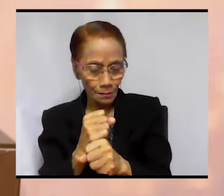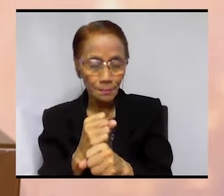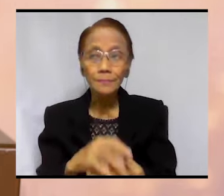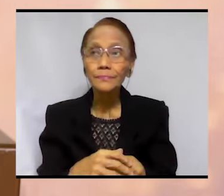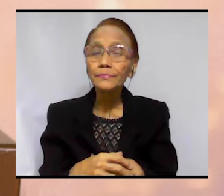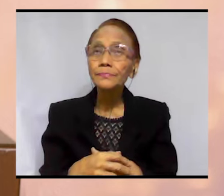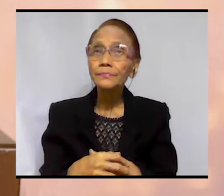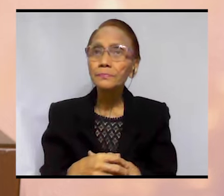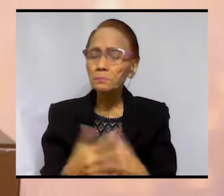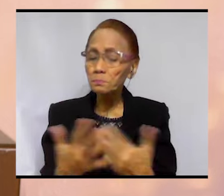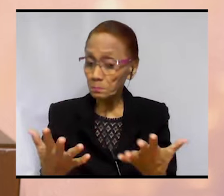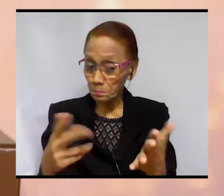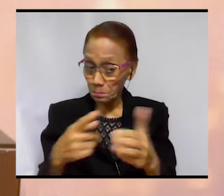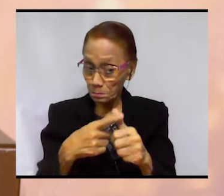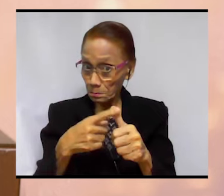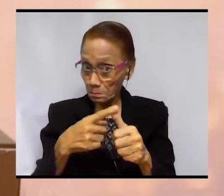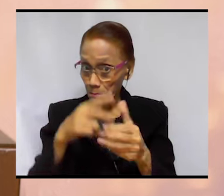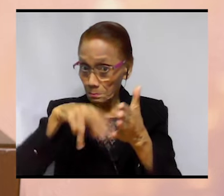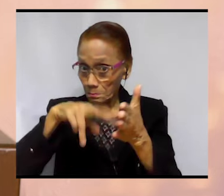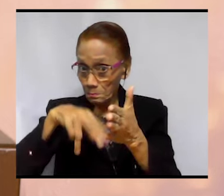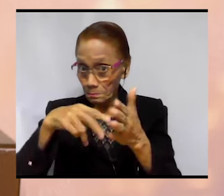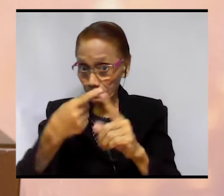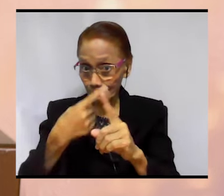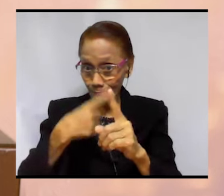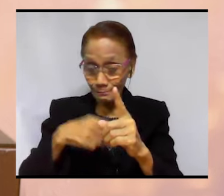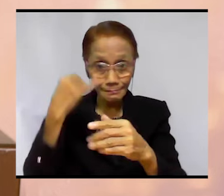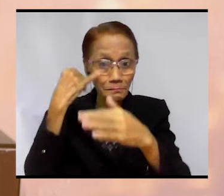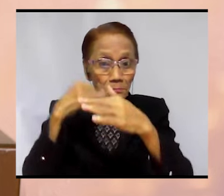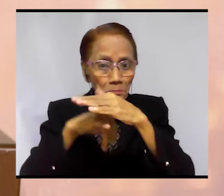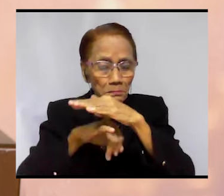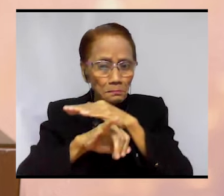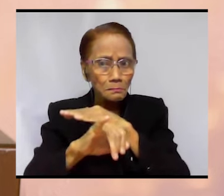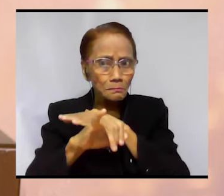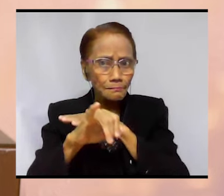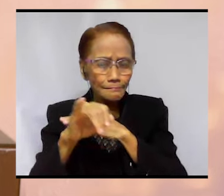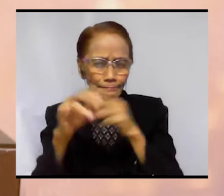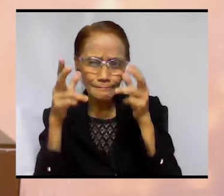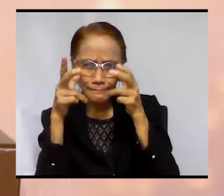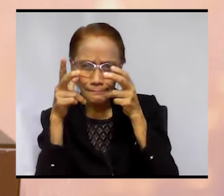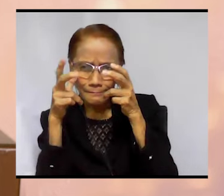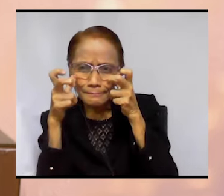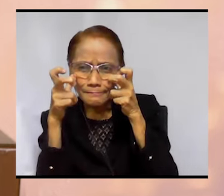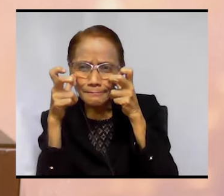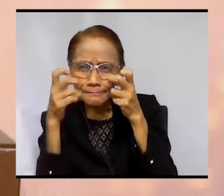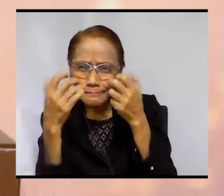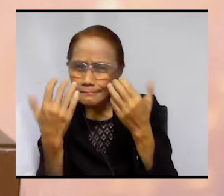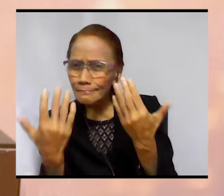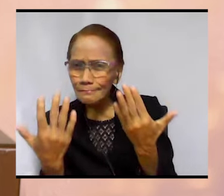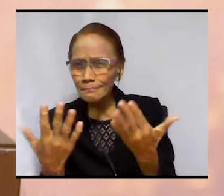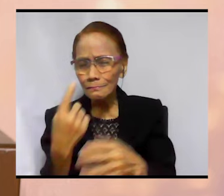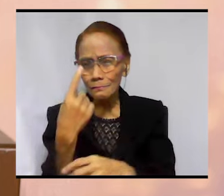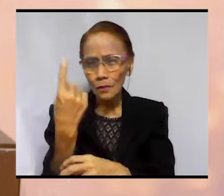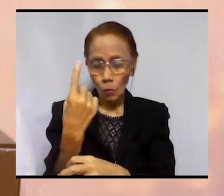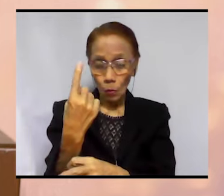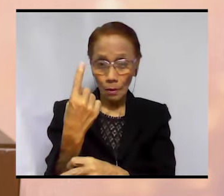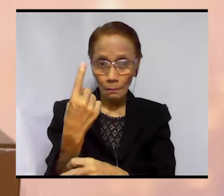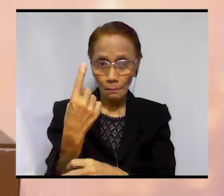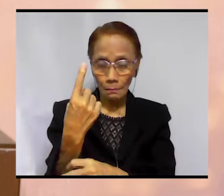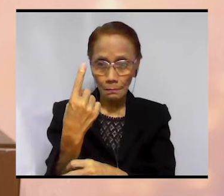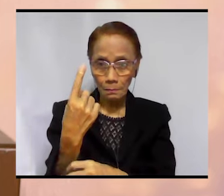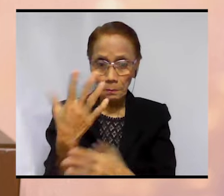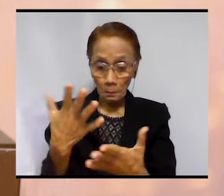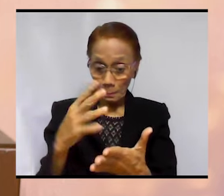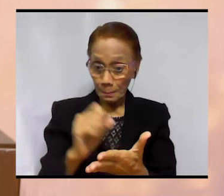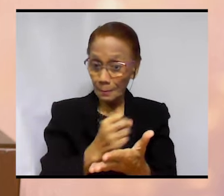first reading from Isaiah, we heard one of the